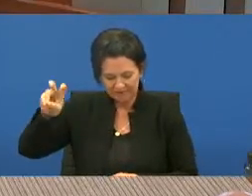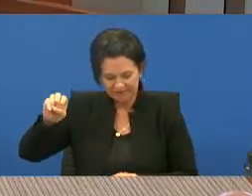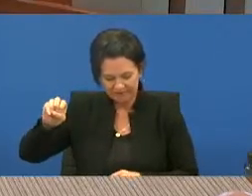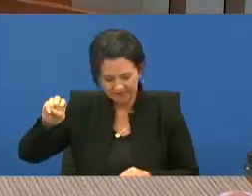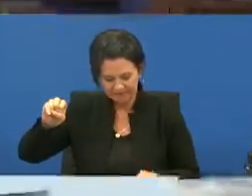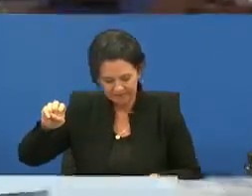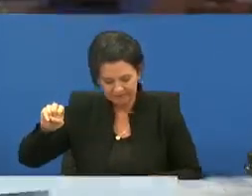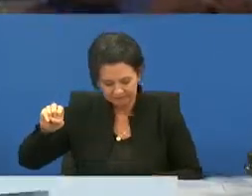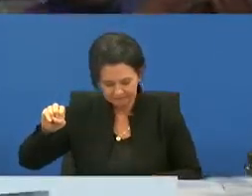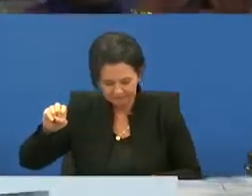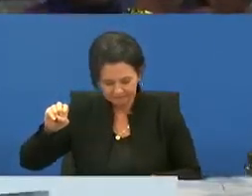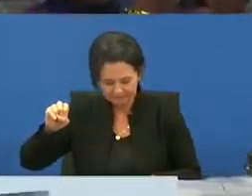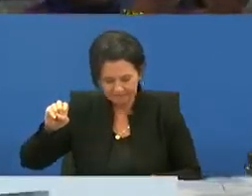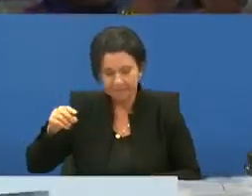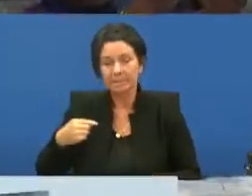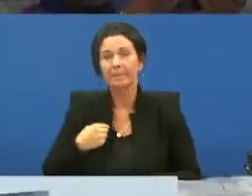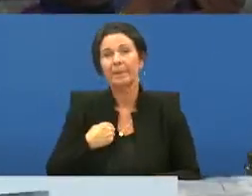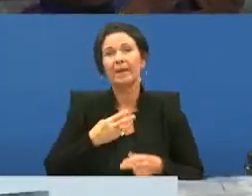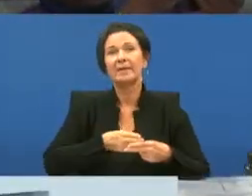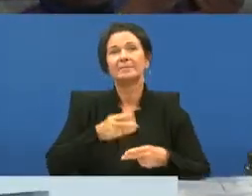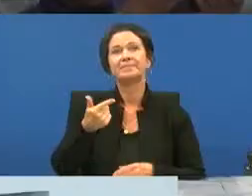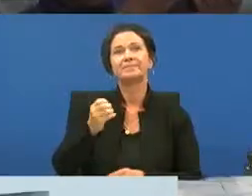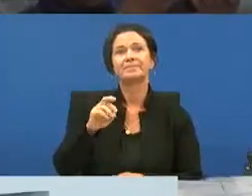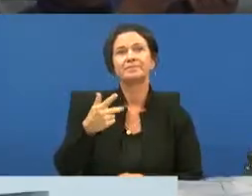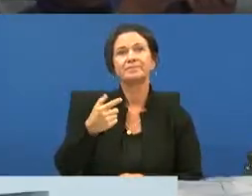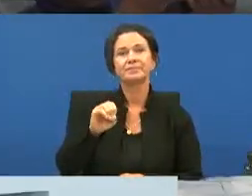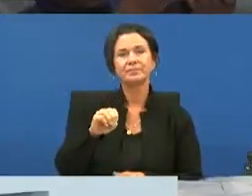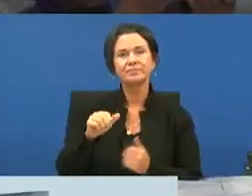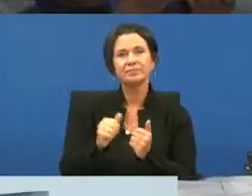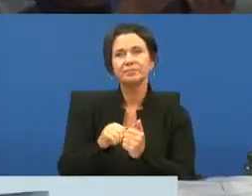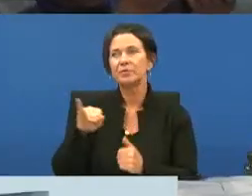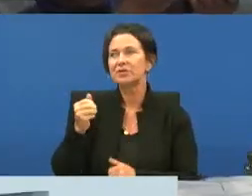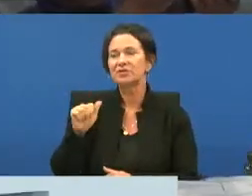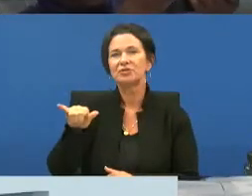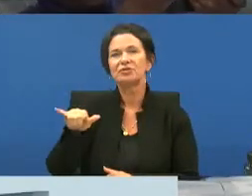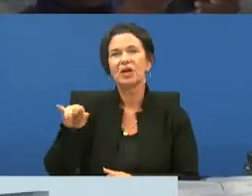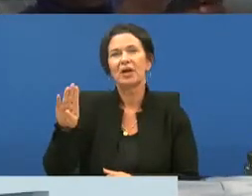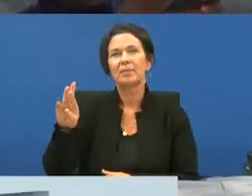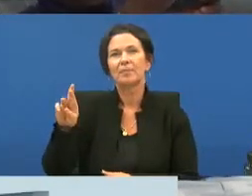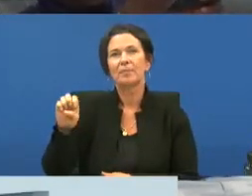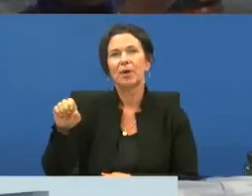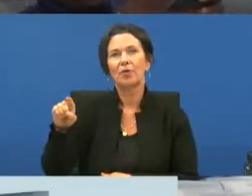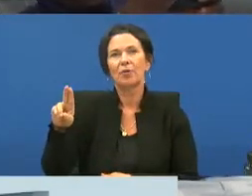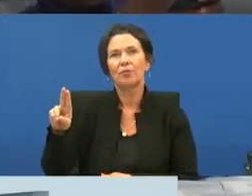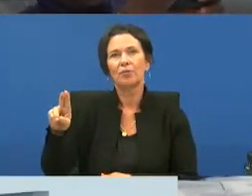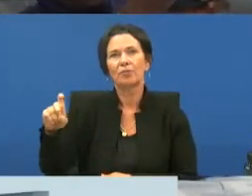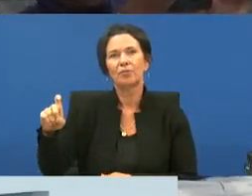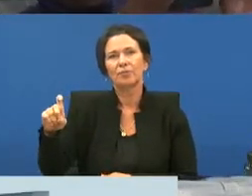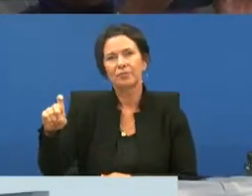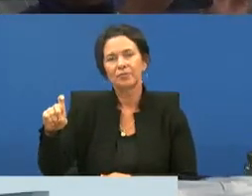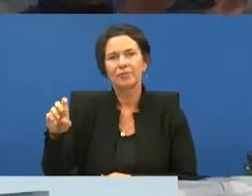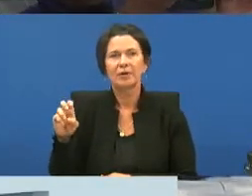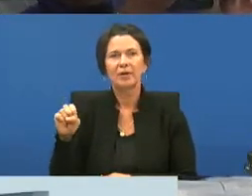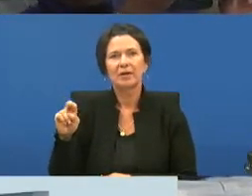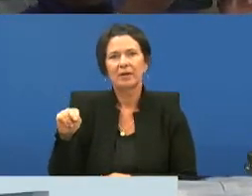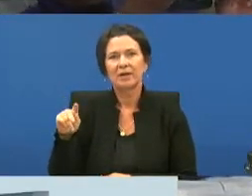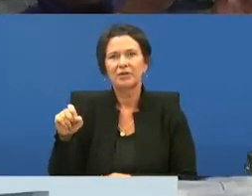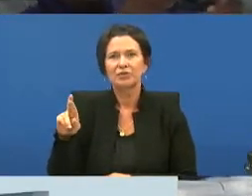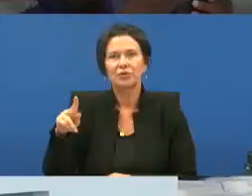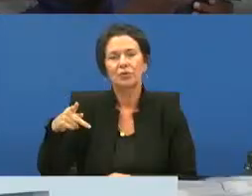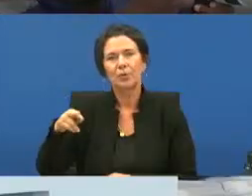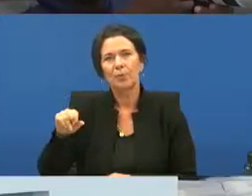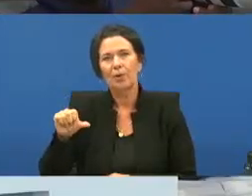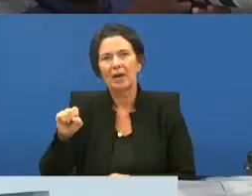Good evening. My name is George McCallum with J-Bro Enterprises, the developer for Stillwater subdivision. This is